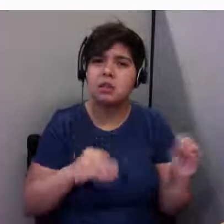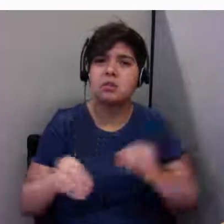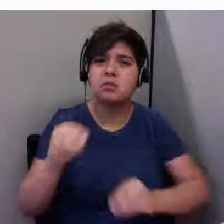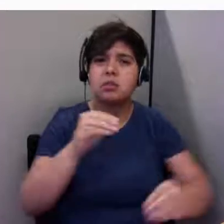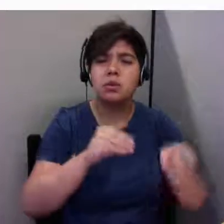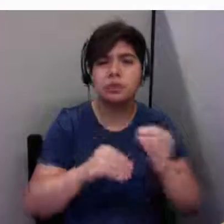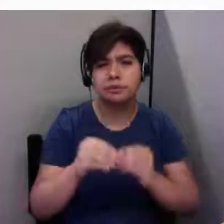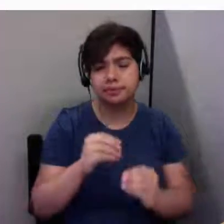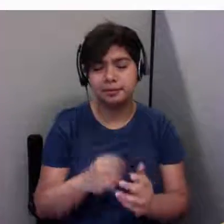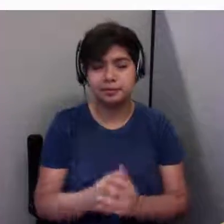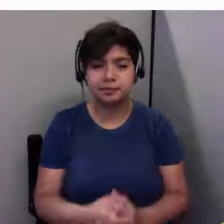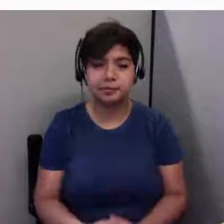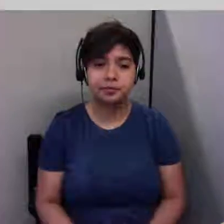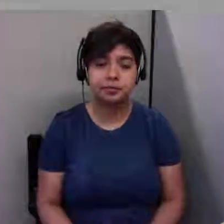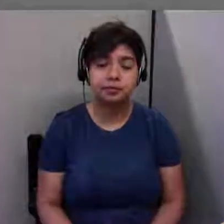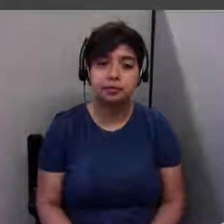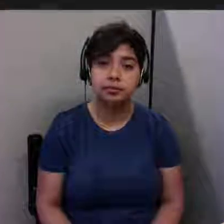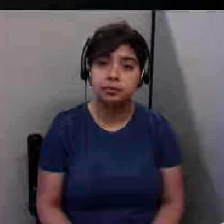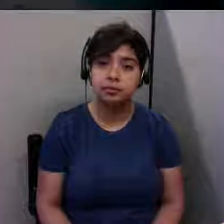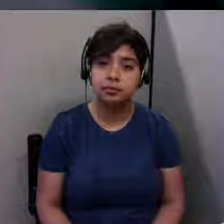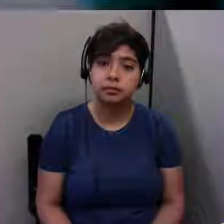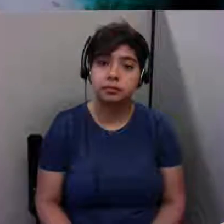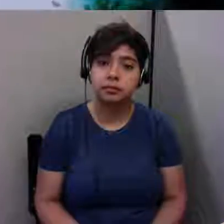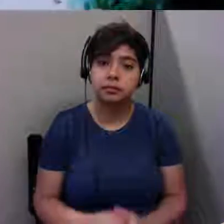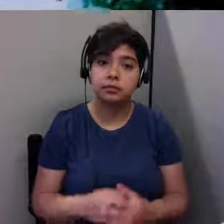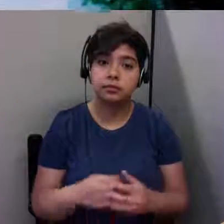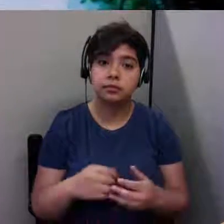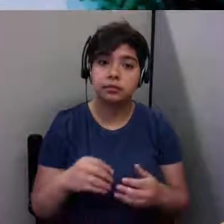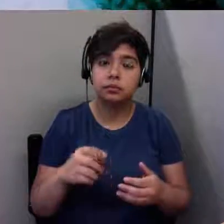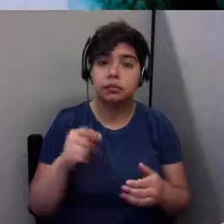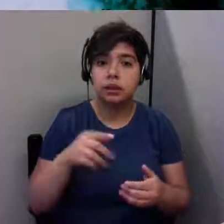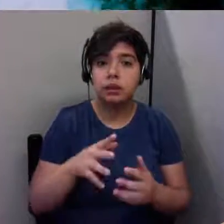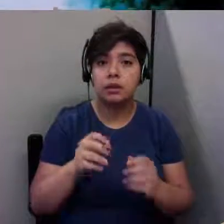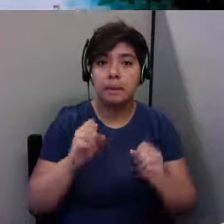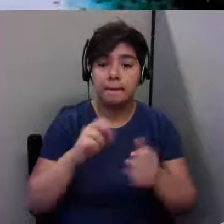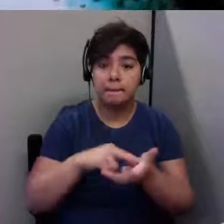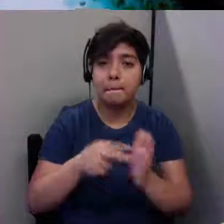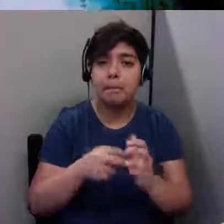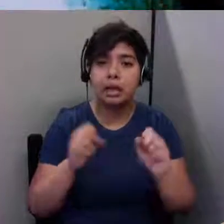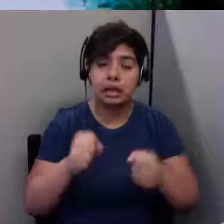around. This allows the matter in a liquid to flow.